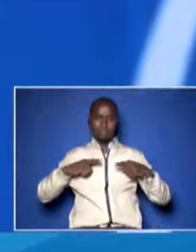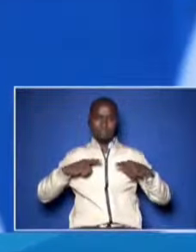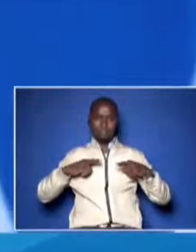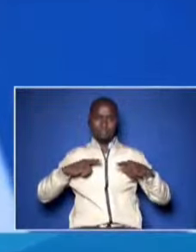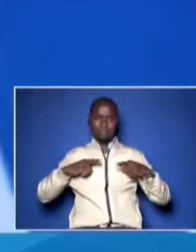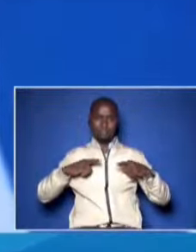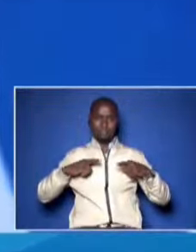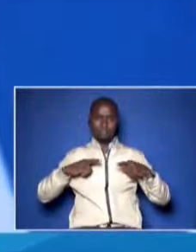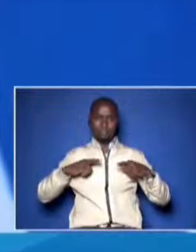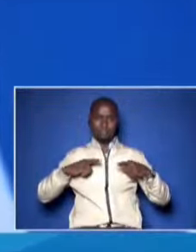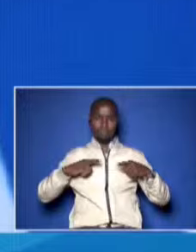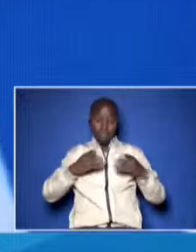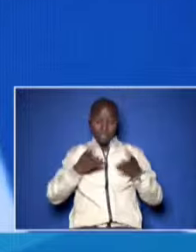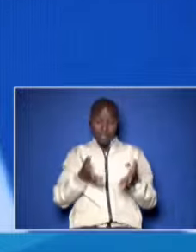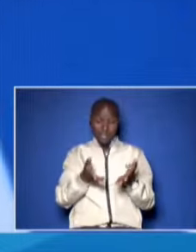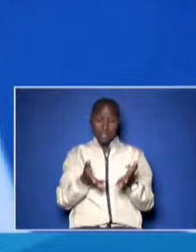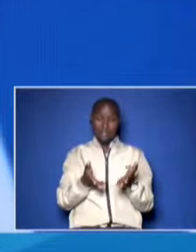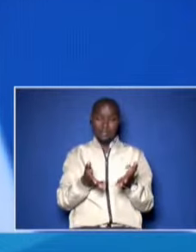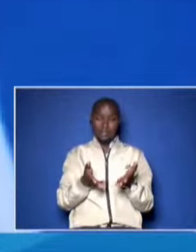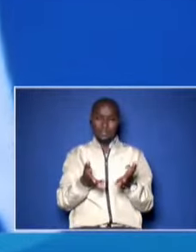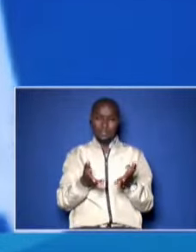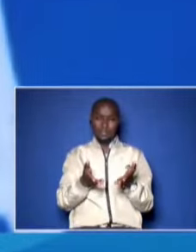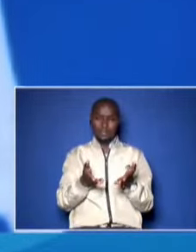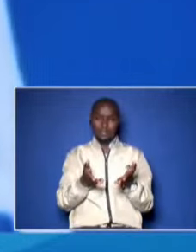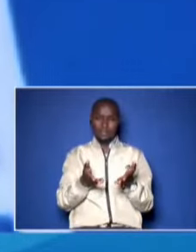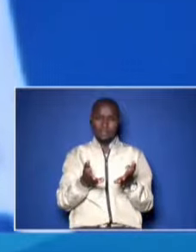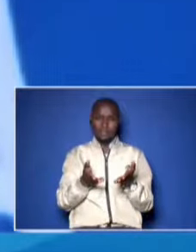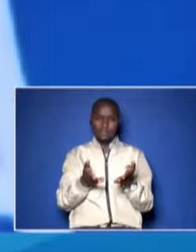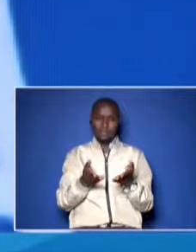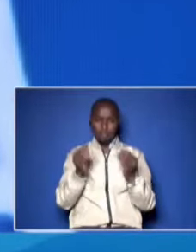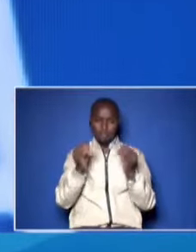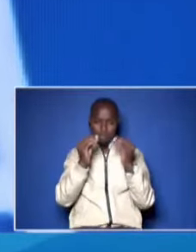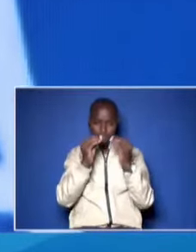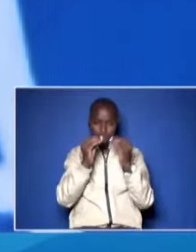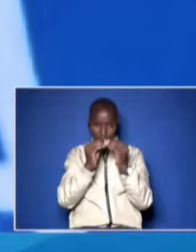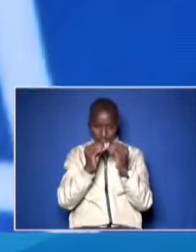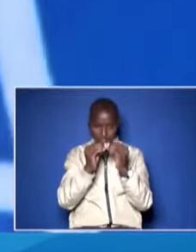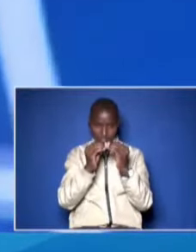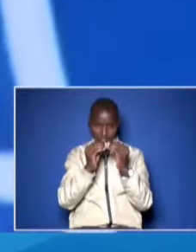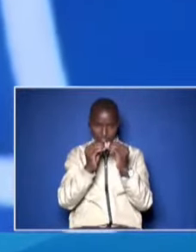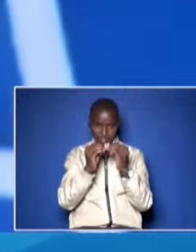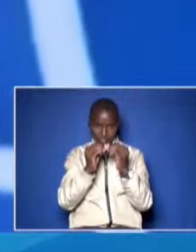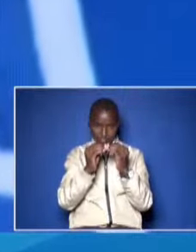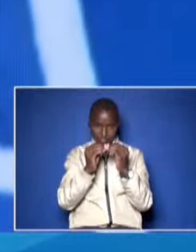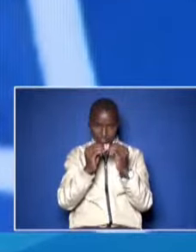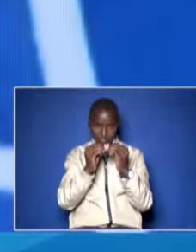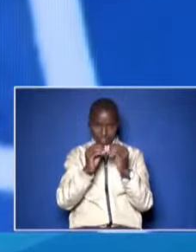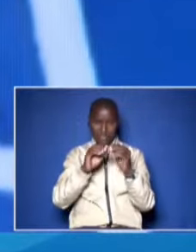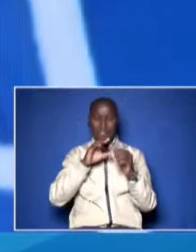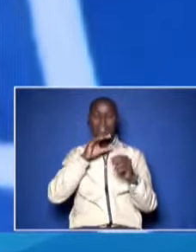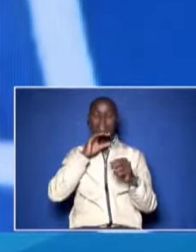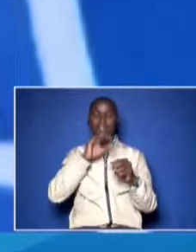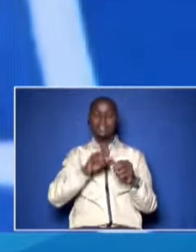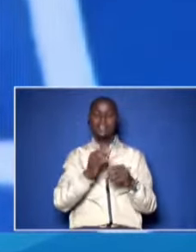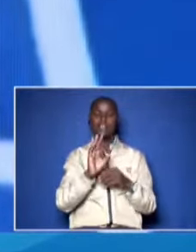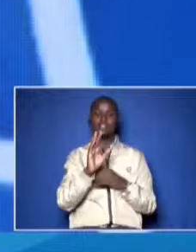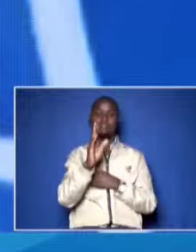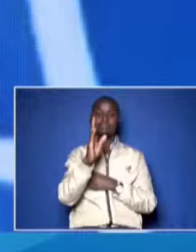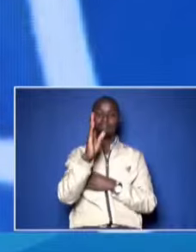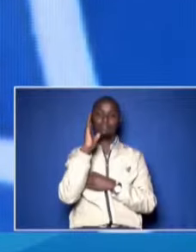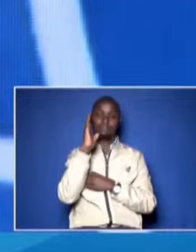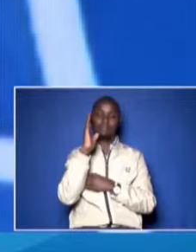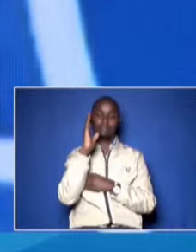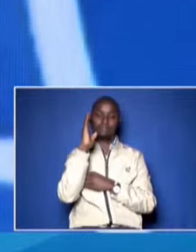here you're here to meet the Son of